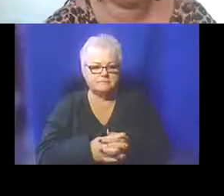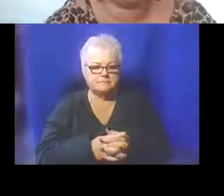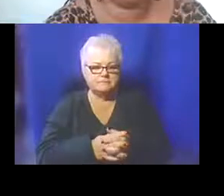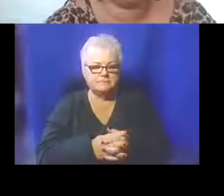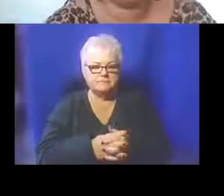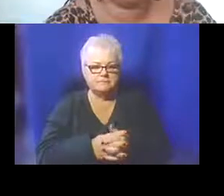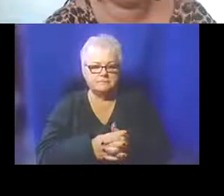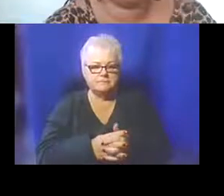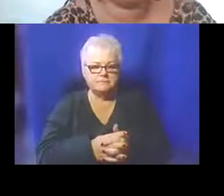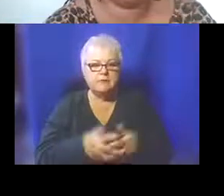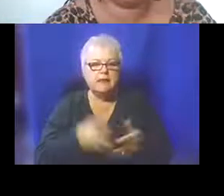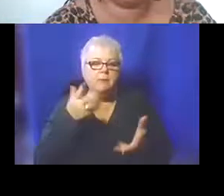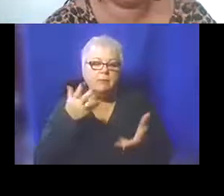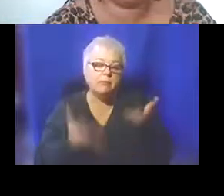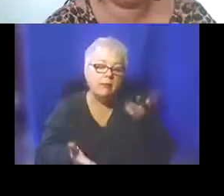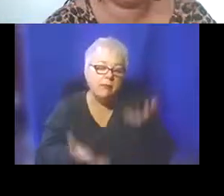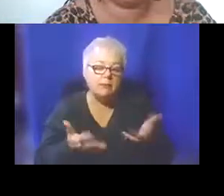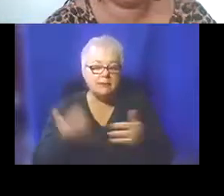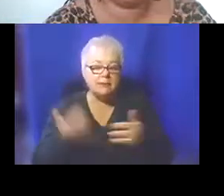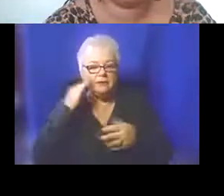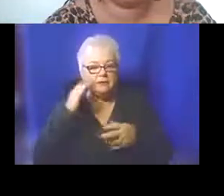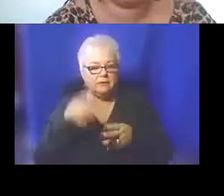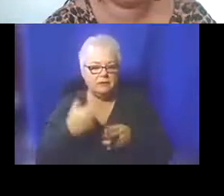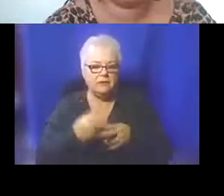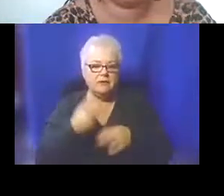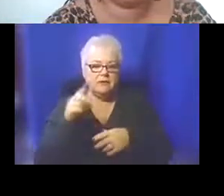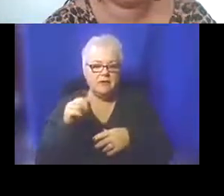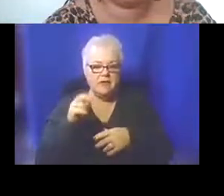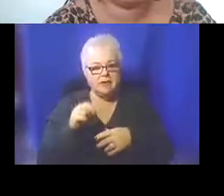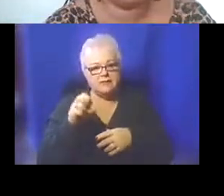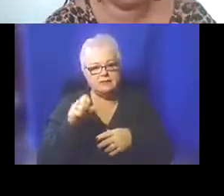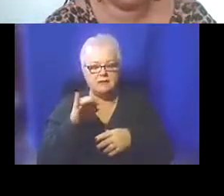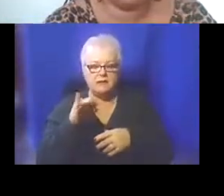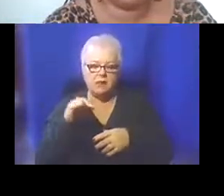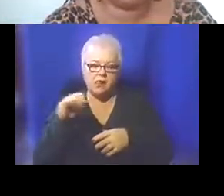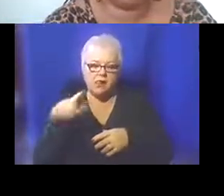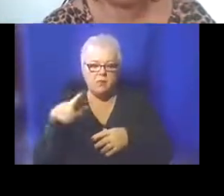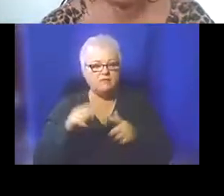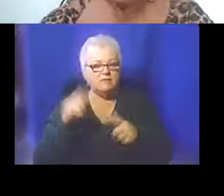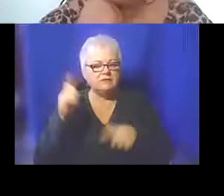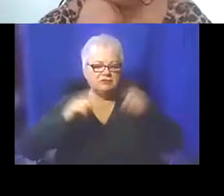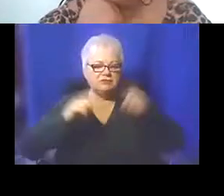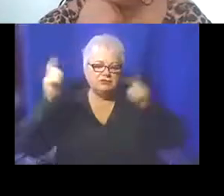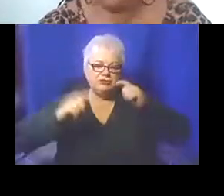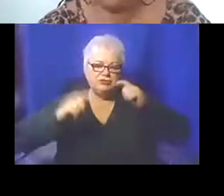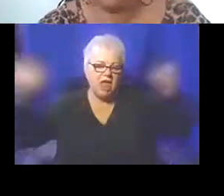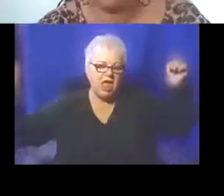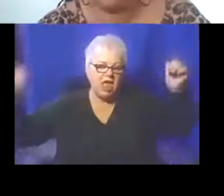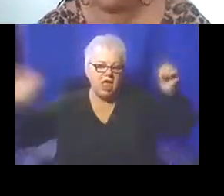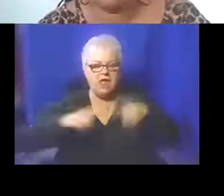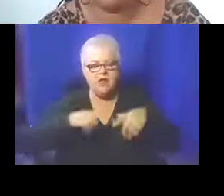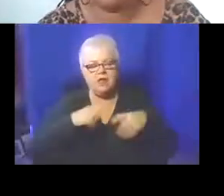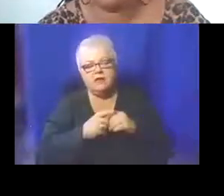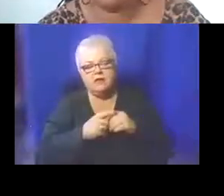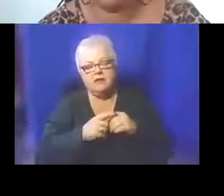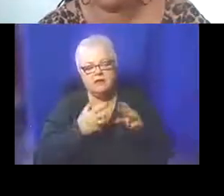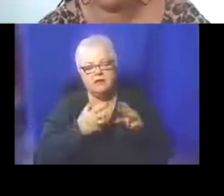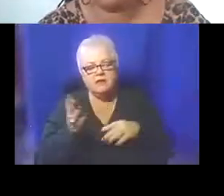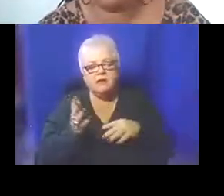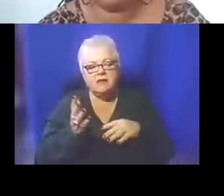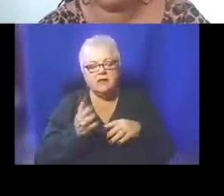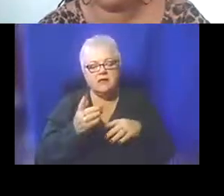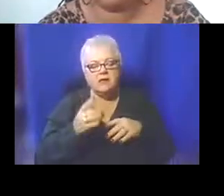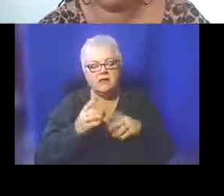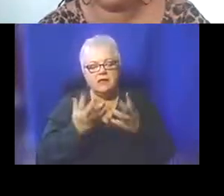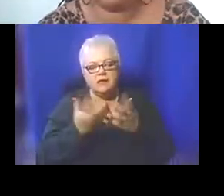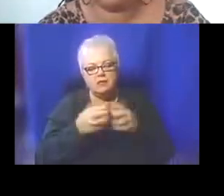Now, you probably know the name Dan Siegel. He's one of the giants in the field of interpersonal neurobiology, and